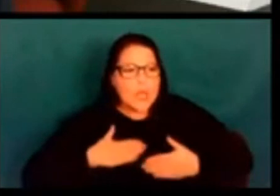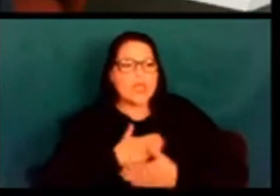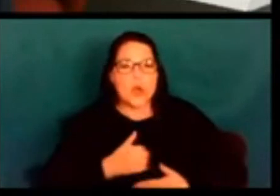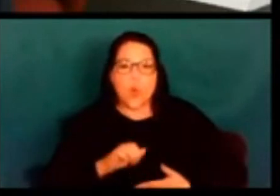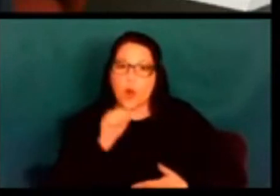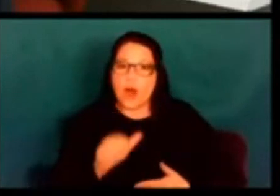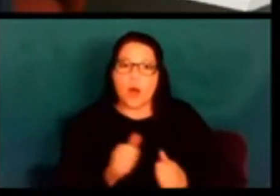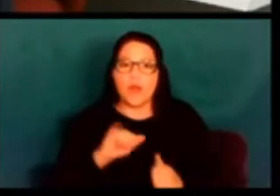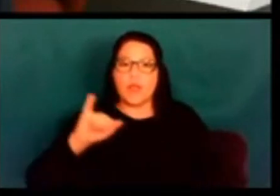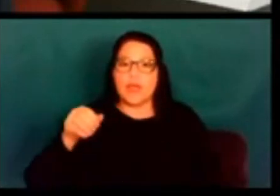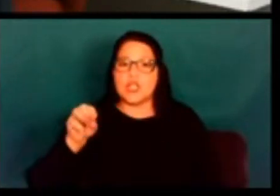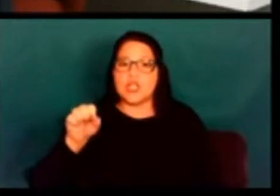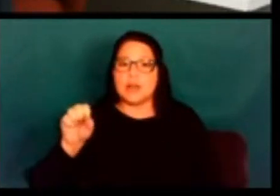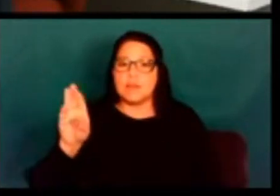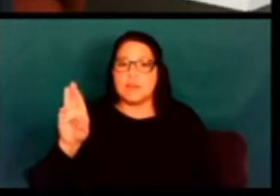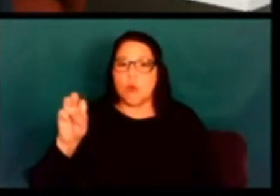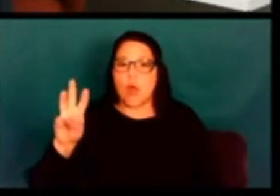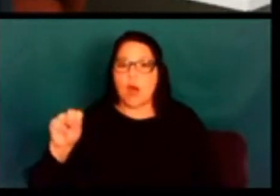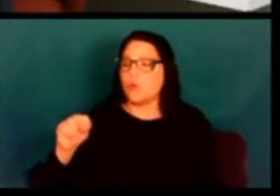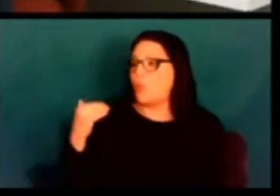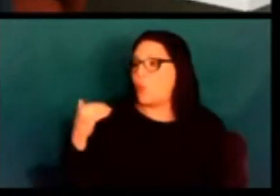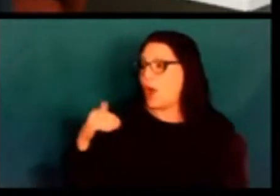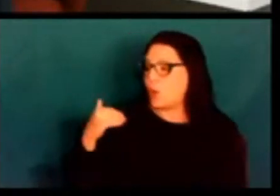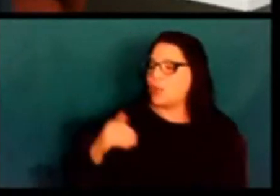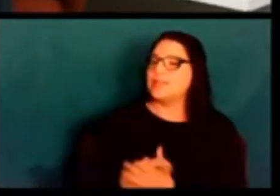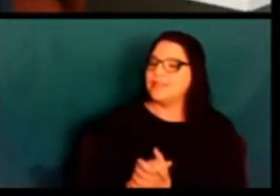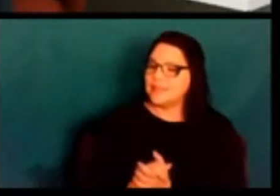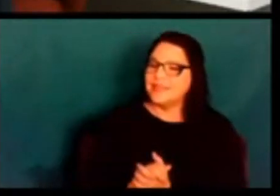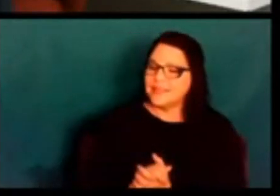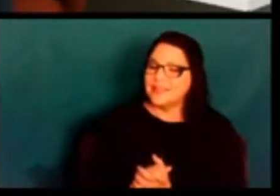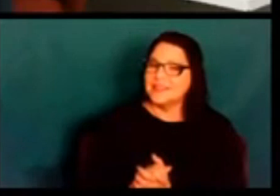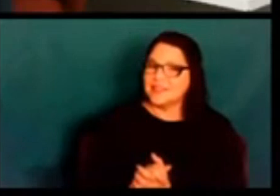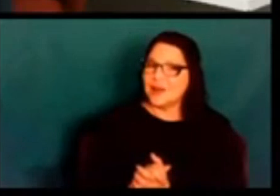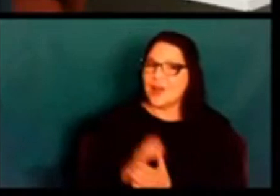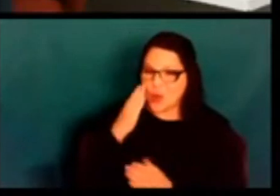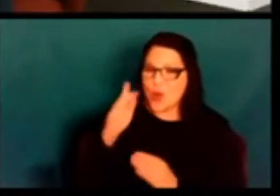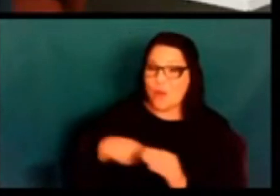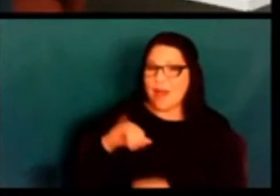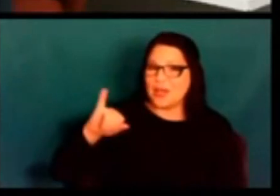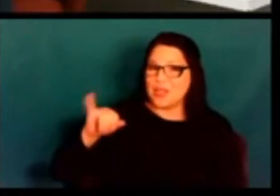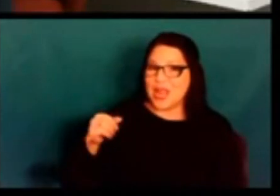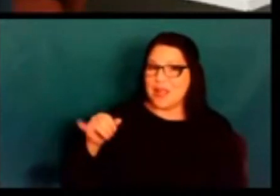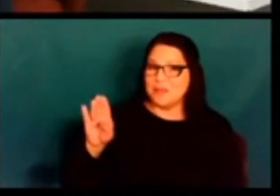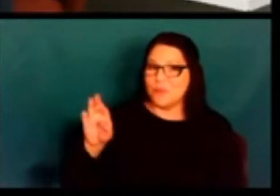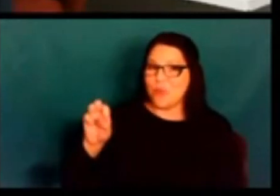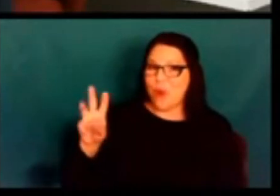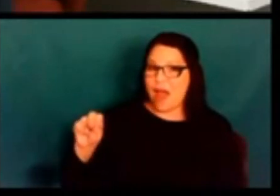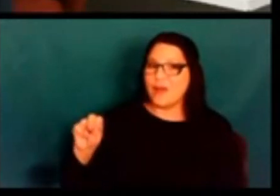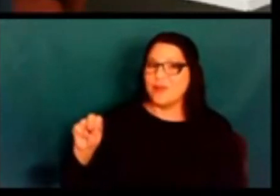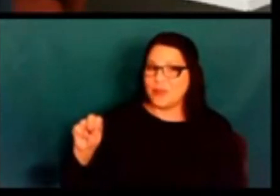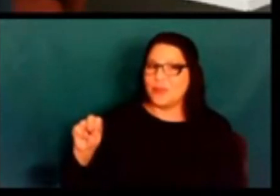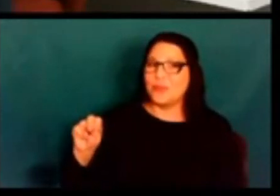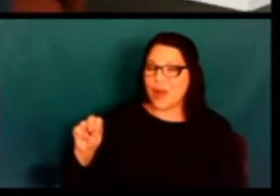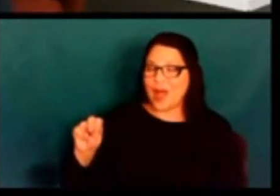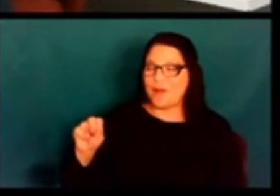Brown, ? Wow. You know I love James Brown. that goes without